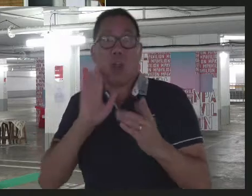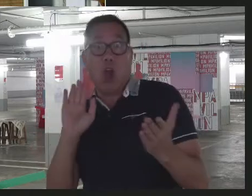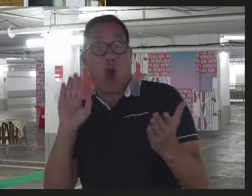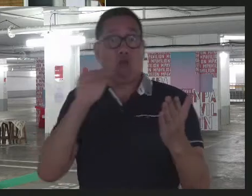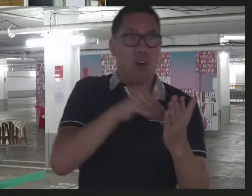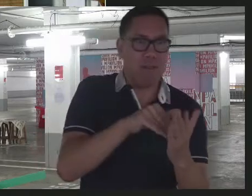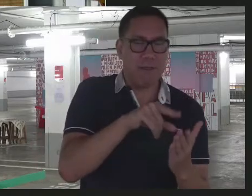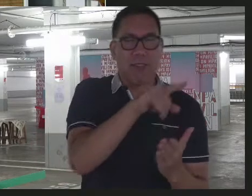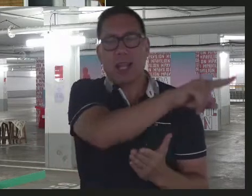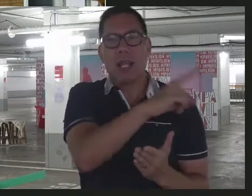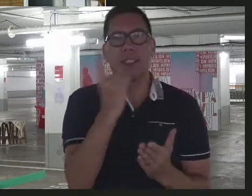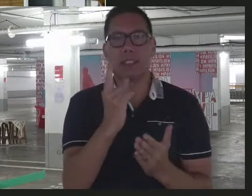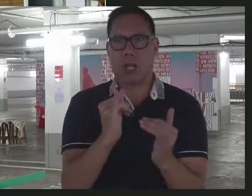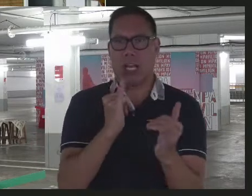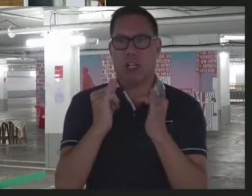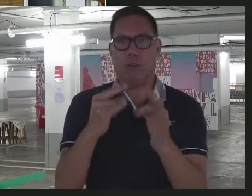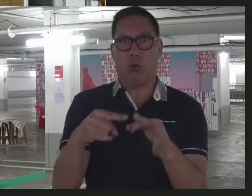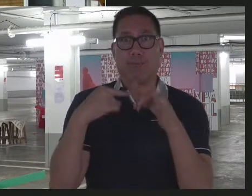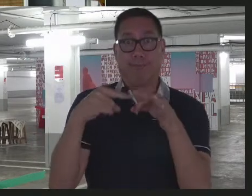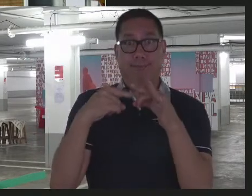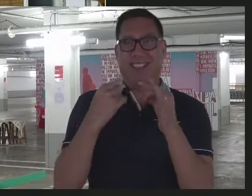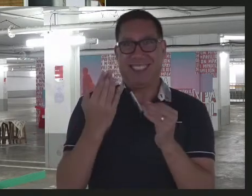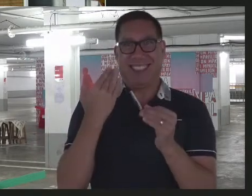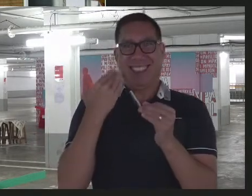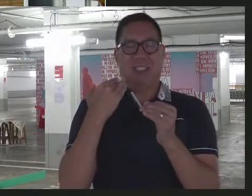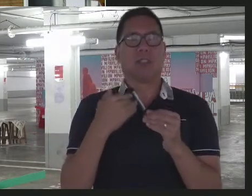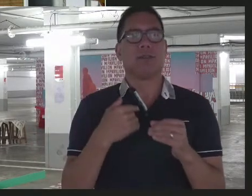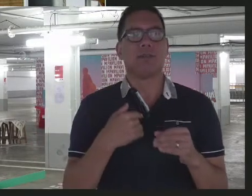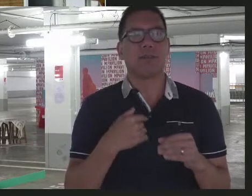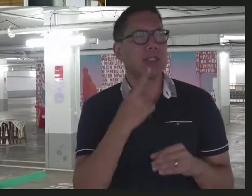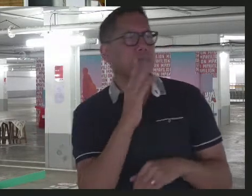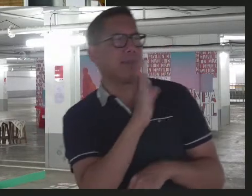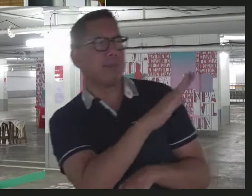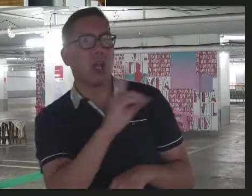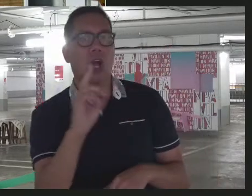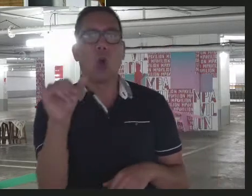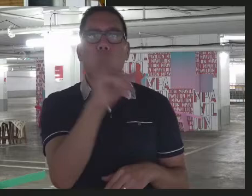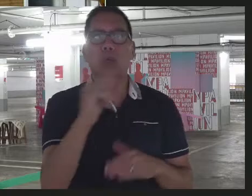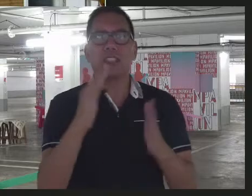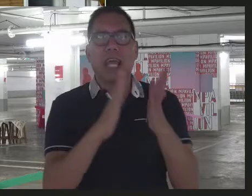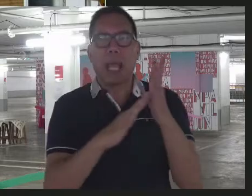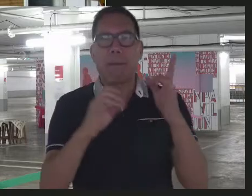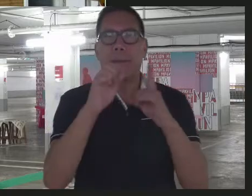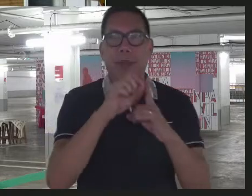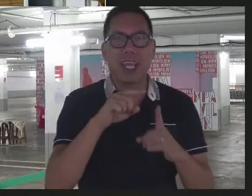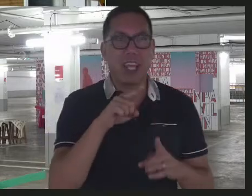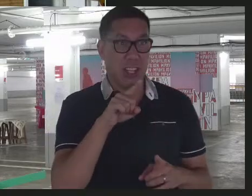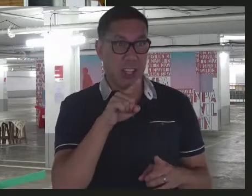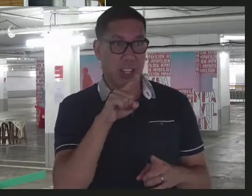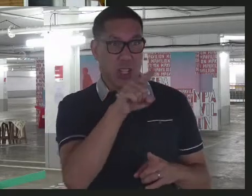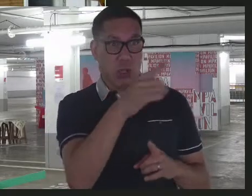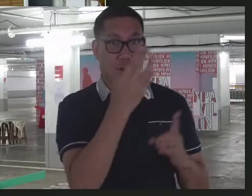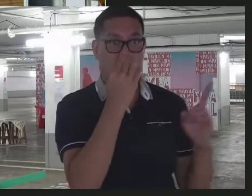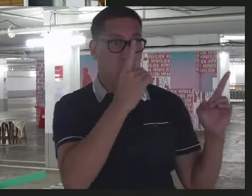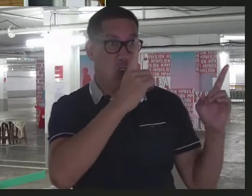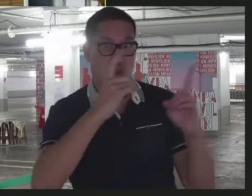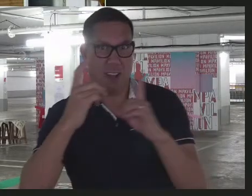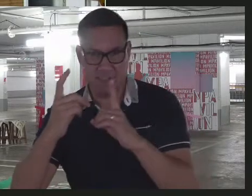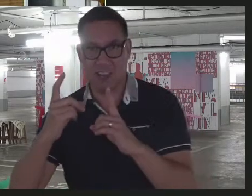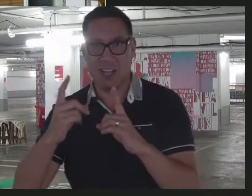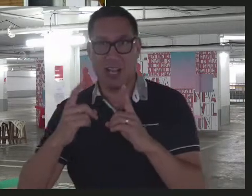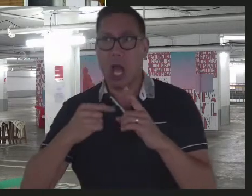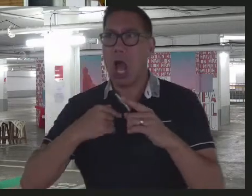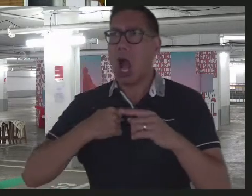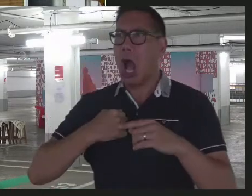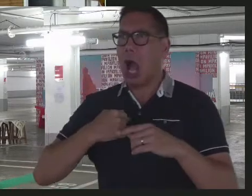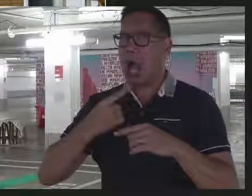someone interviewed me previously and said, so what politicians did you photograph? And I actually couldn't,